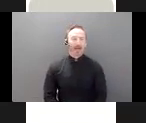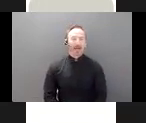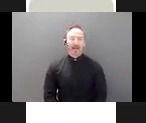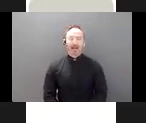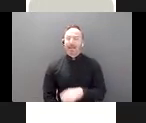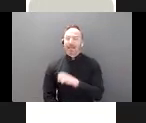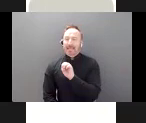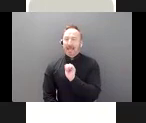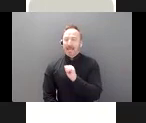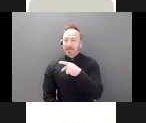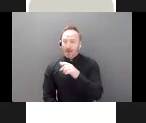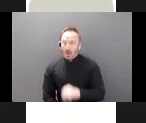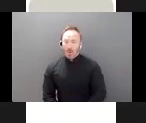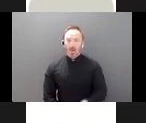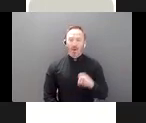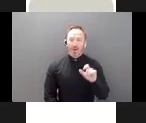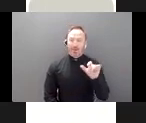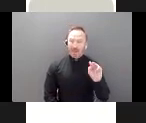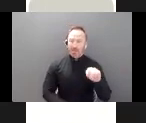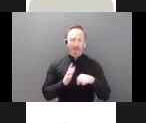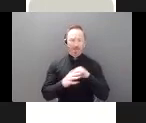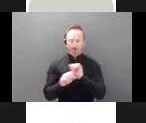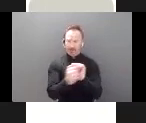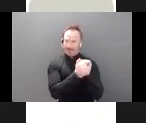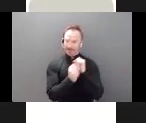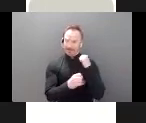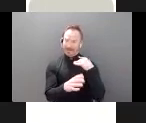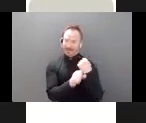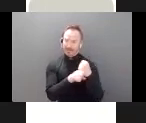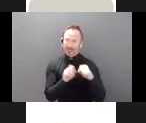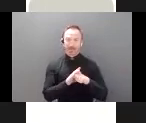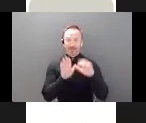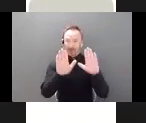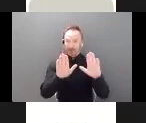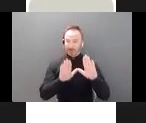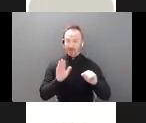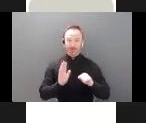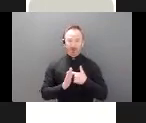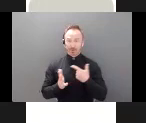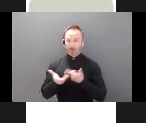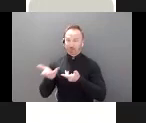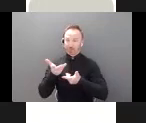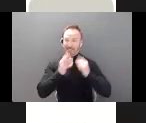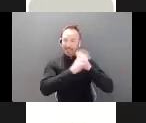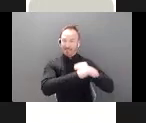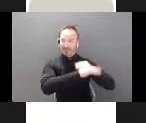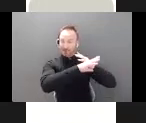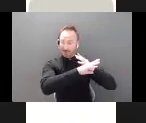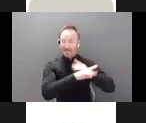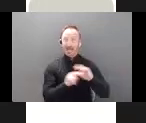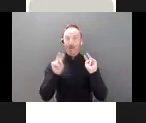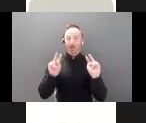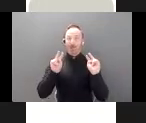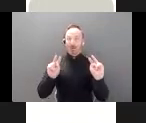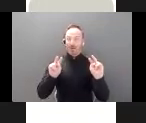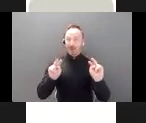for many years, and it's wonderful to be connecting with you in the virtual world now, and looking forward to one day when we're all together